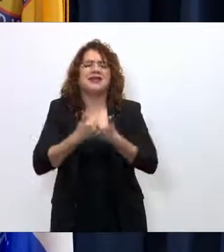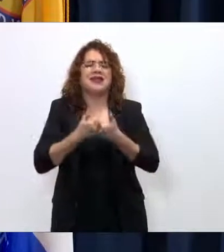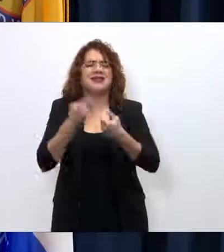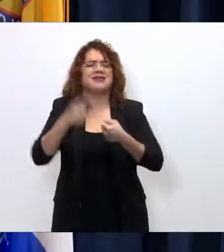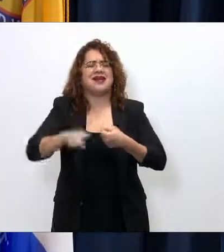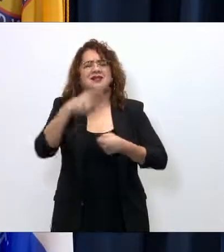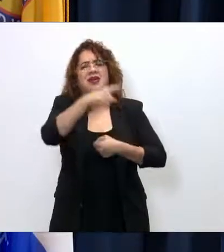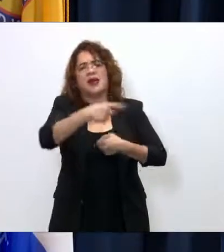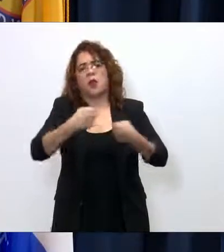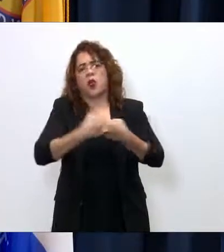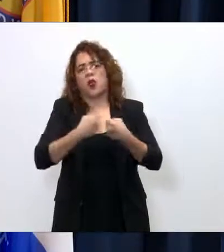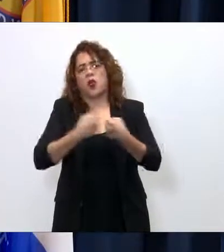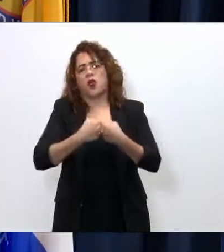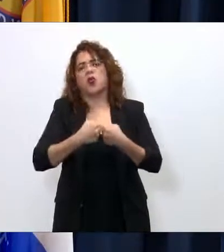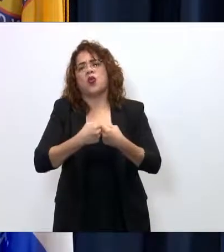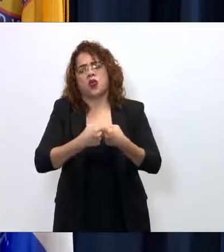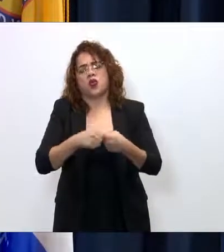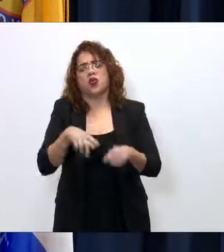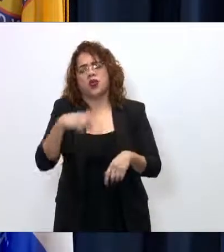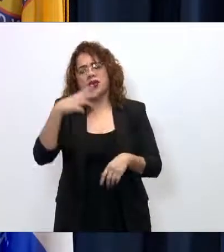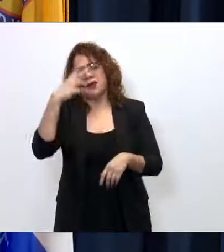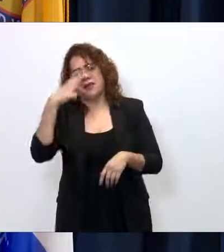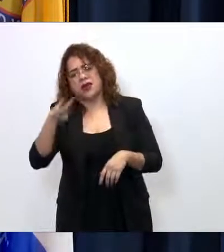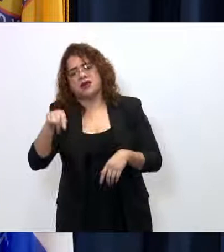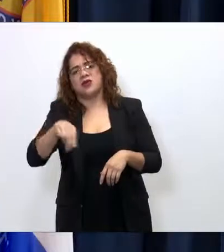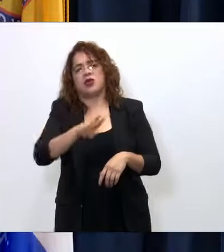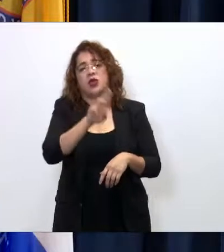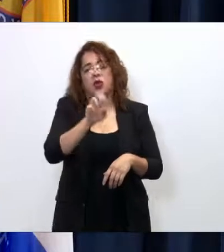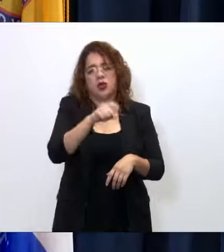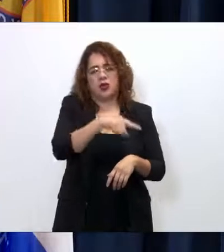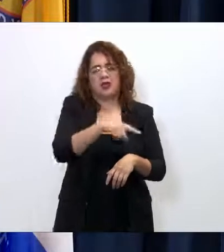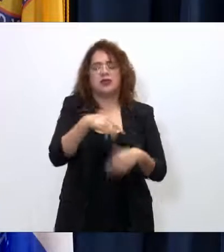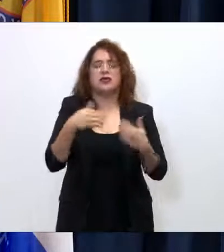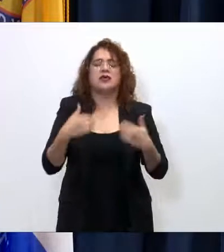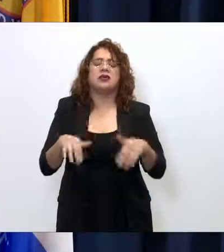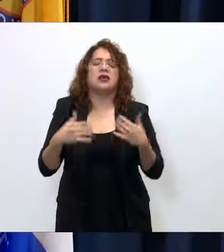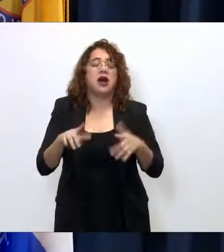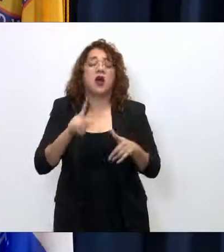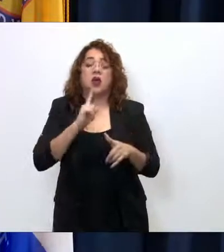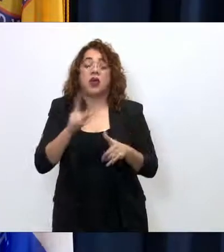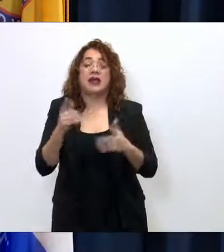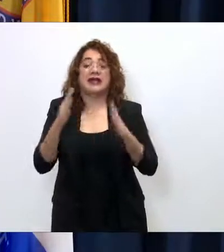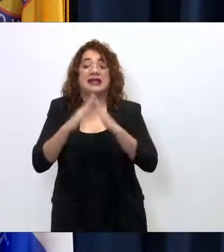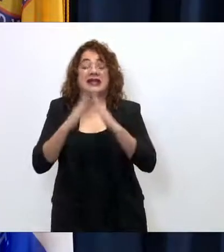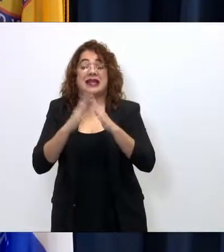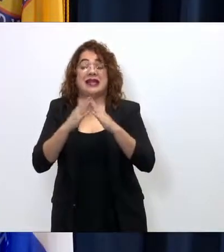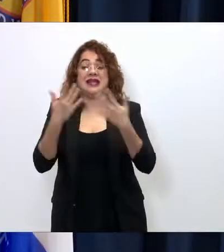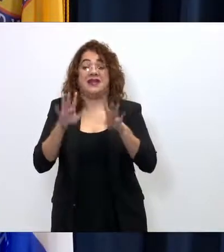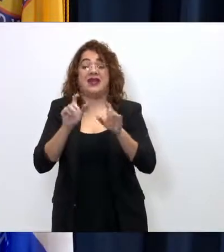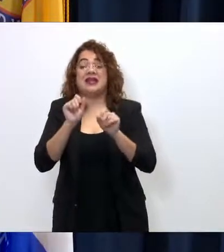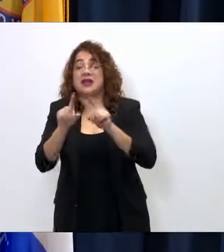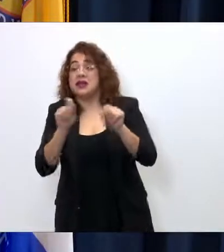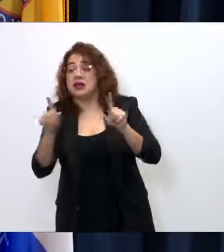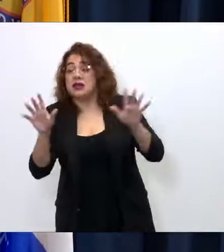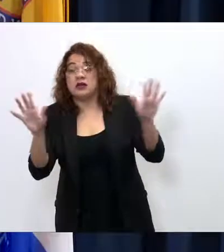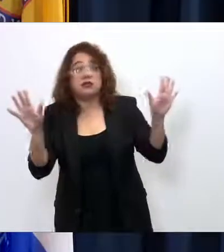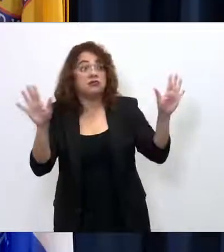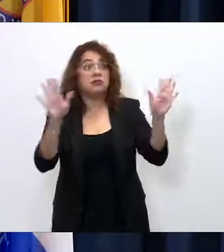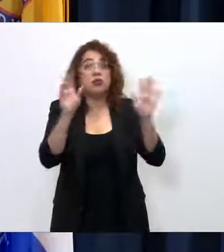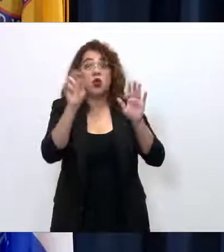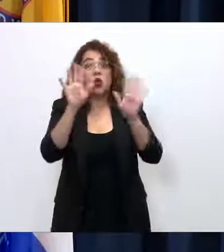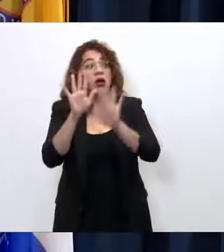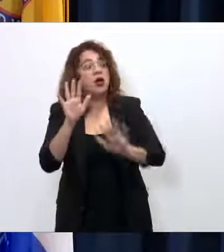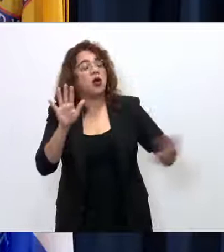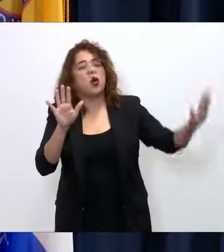the country are being asked to engage and do this work and to support our country's efforts in